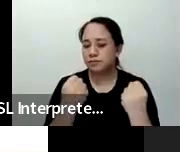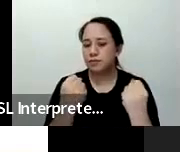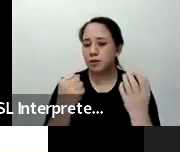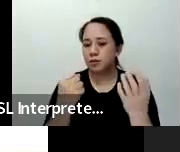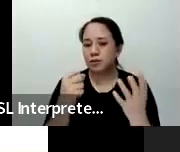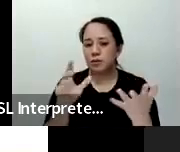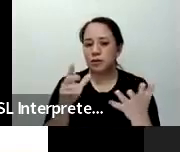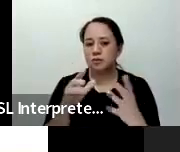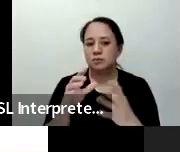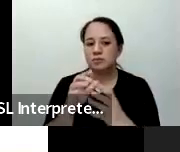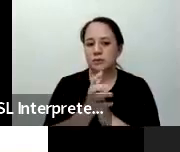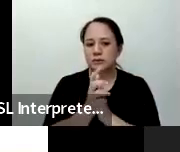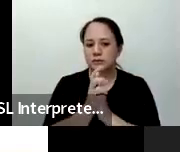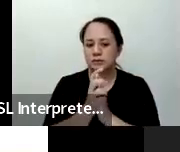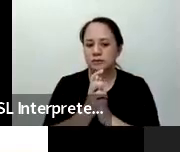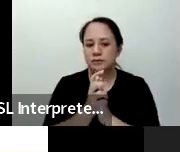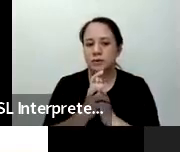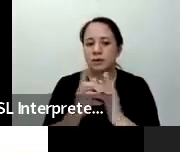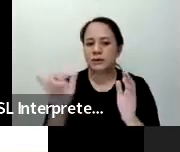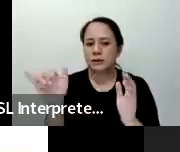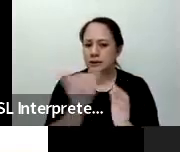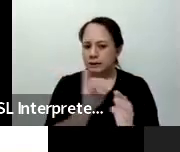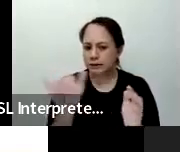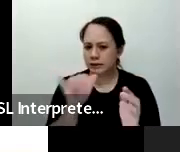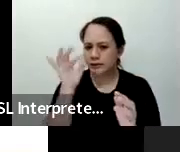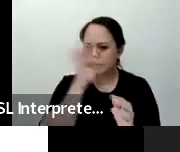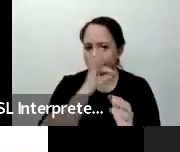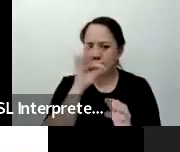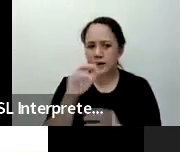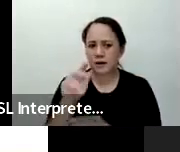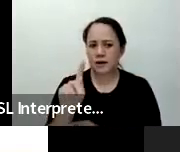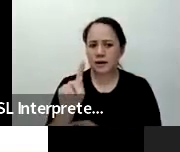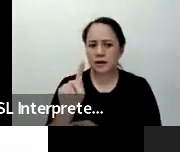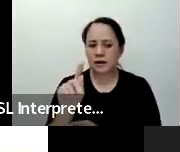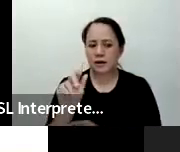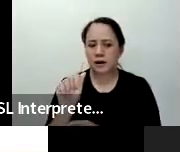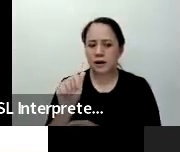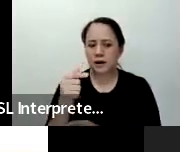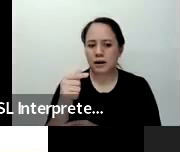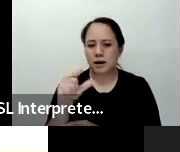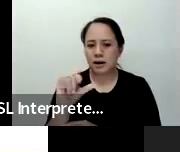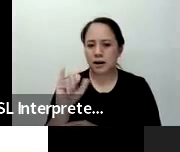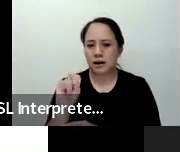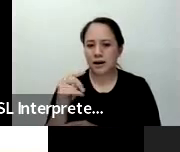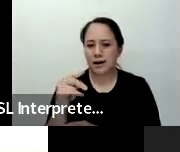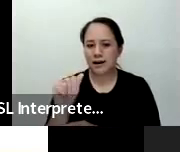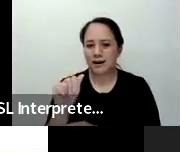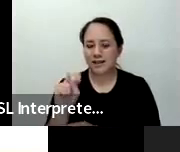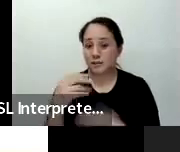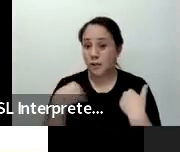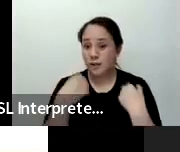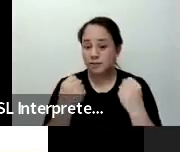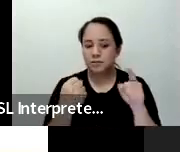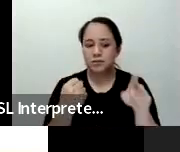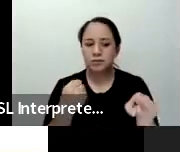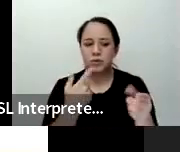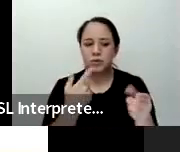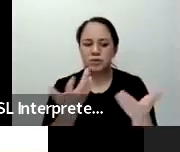Filipino, and these notions of kagalingan, kawalan ng sakit, the very notion of sakit,